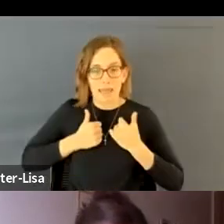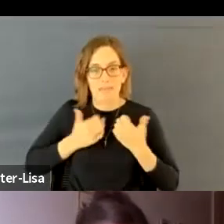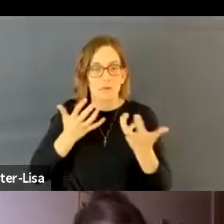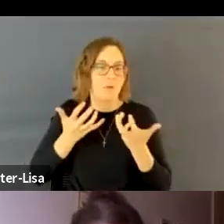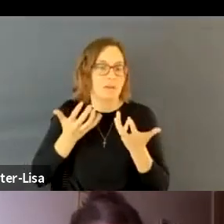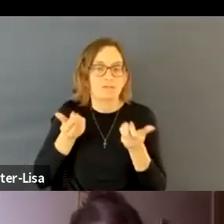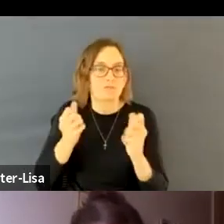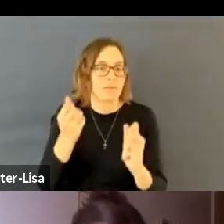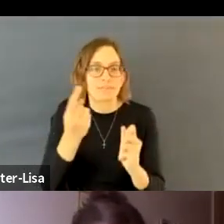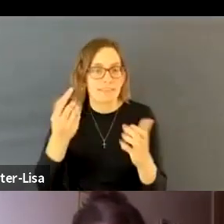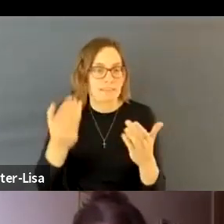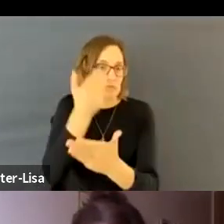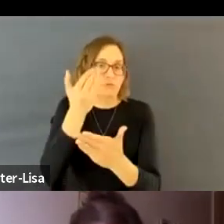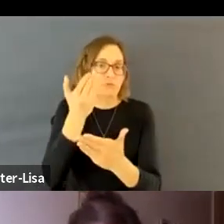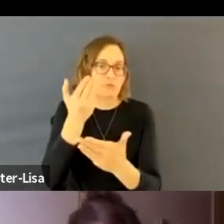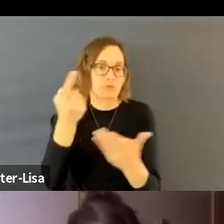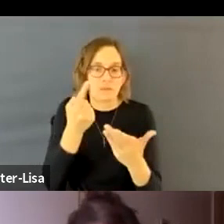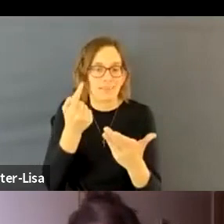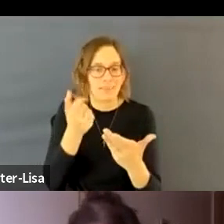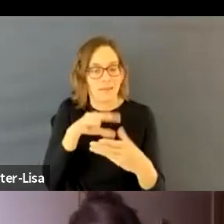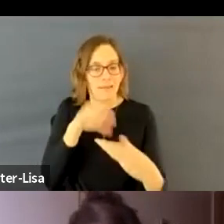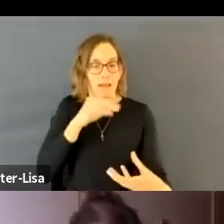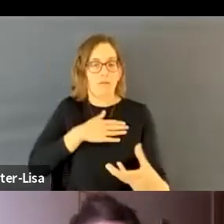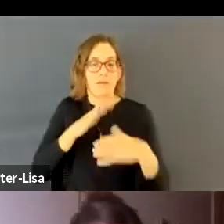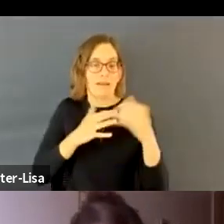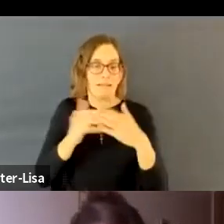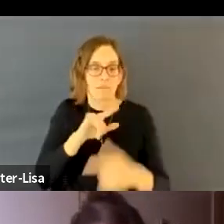something new and something out of my comfort zone.